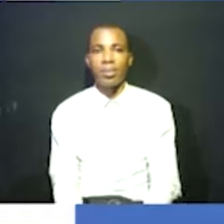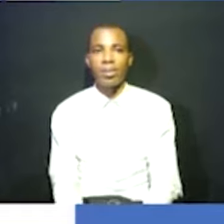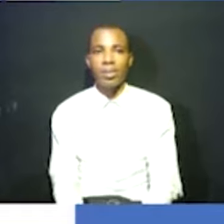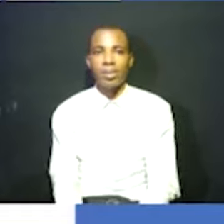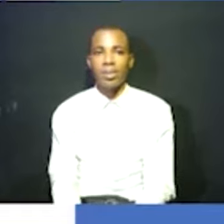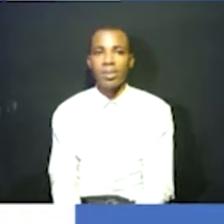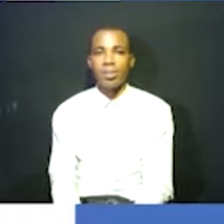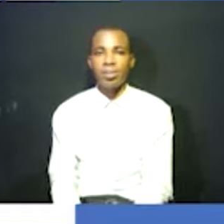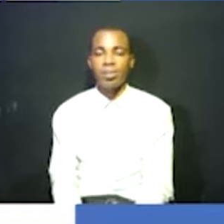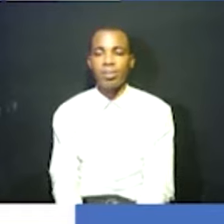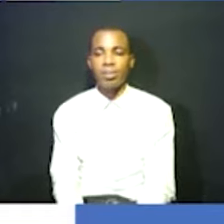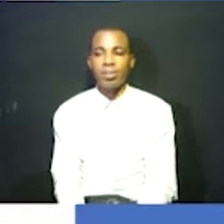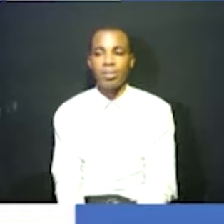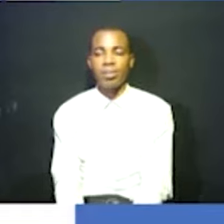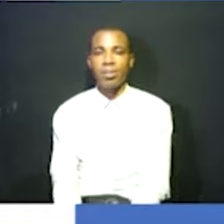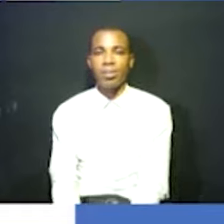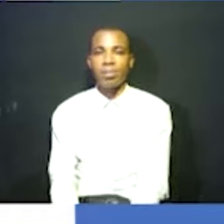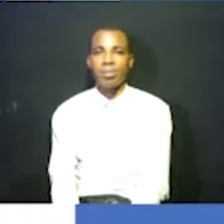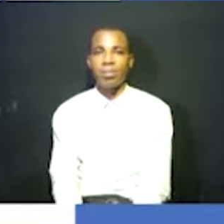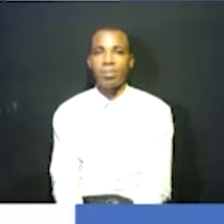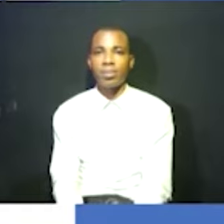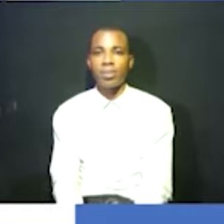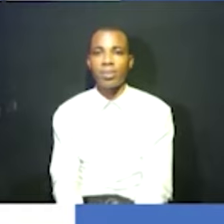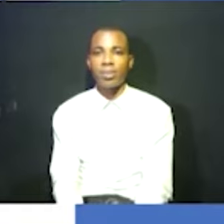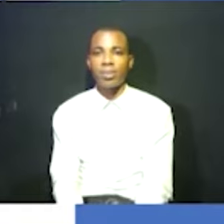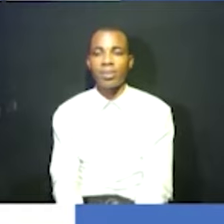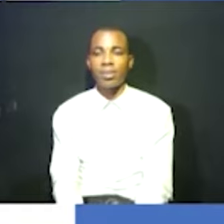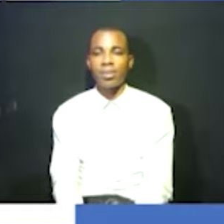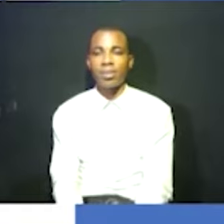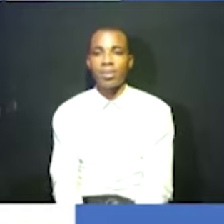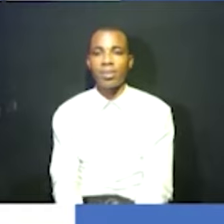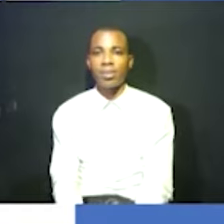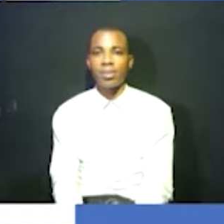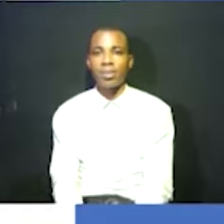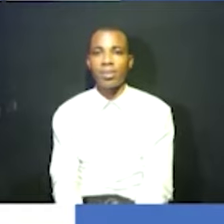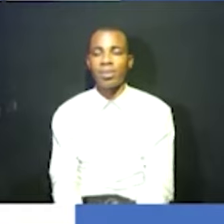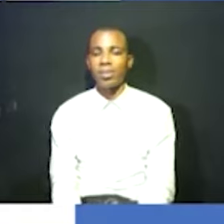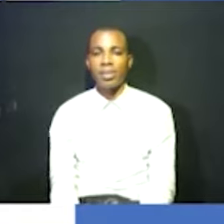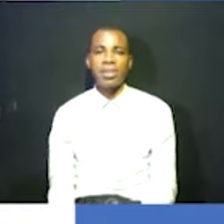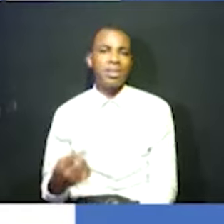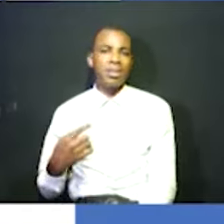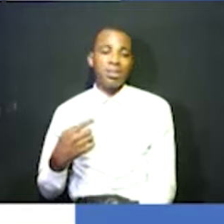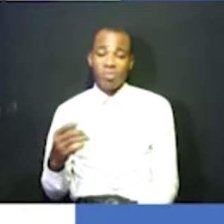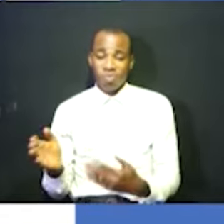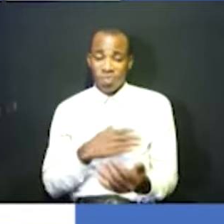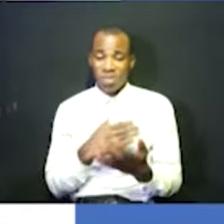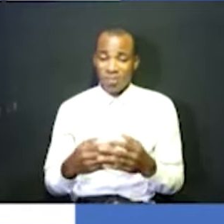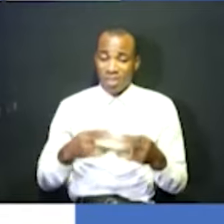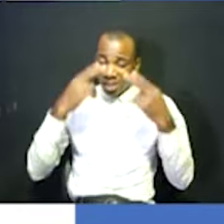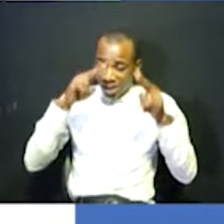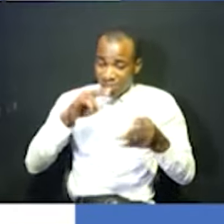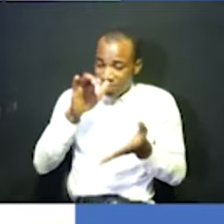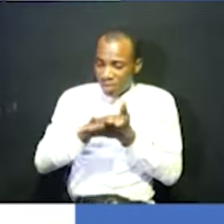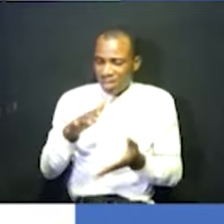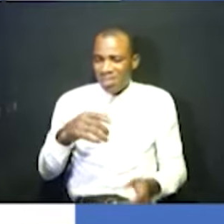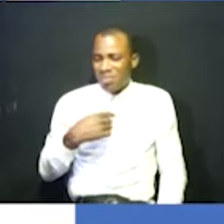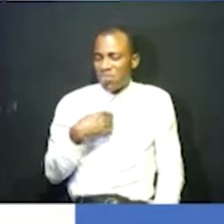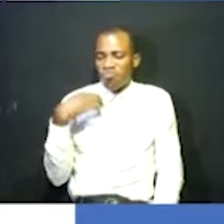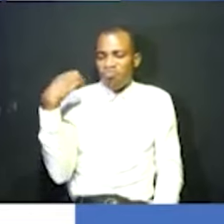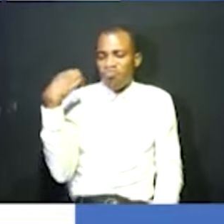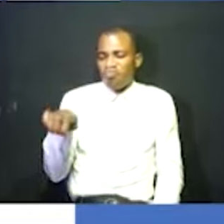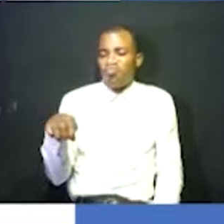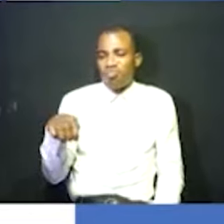ni ye nanom ene won wa aka no na ye yehunu no yempe. We do not like yempe kra. This is